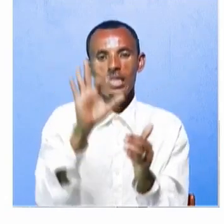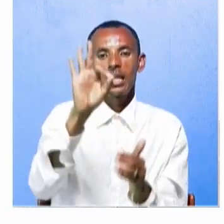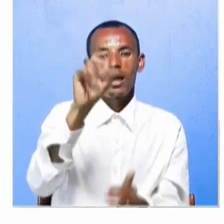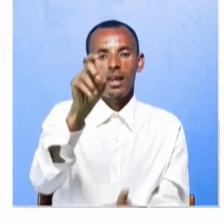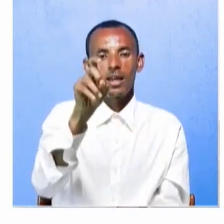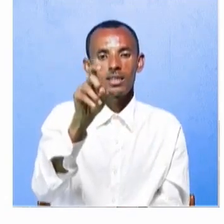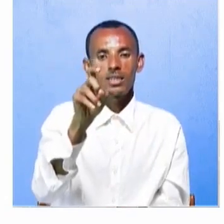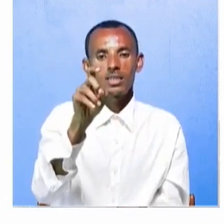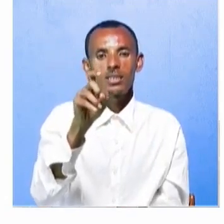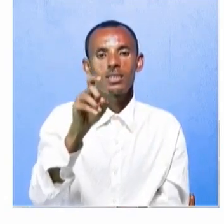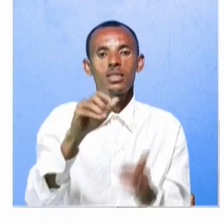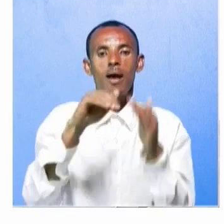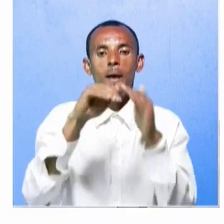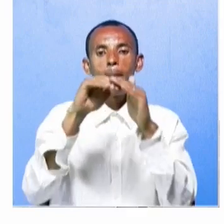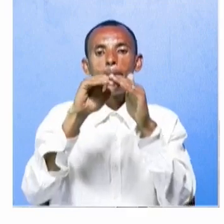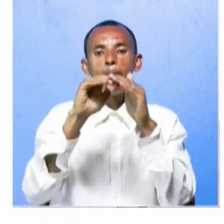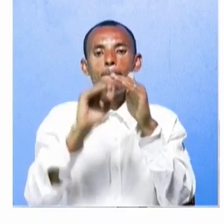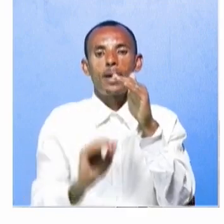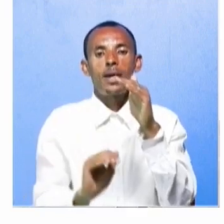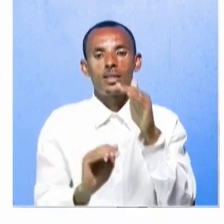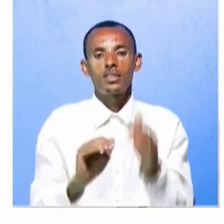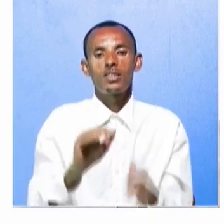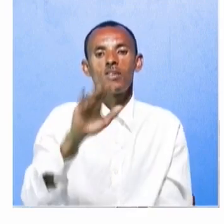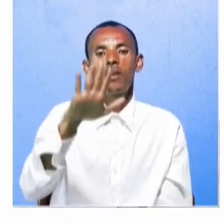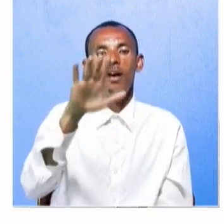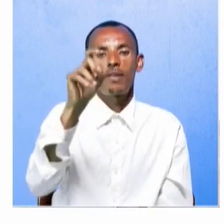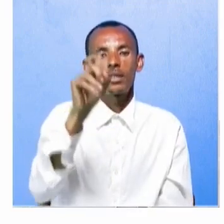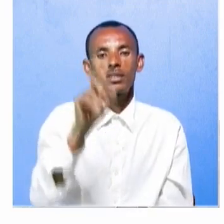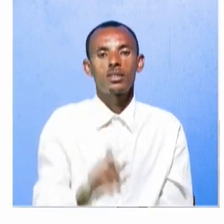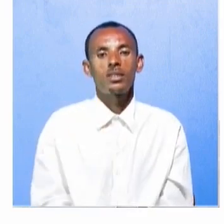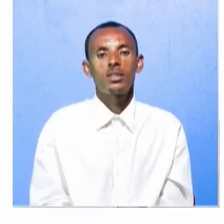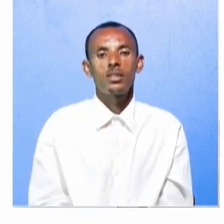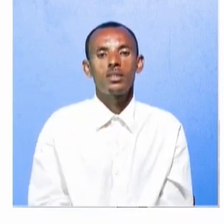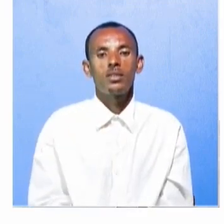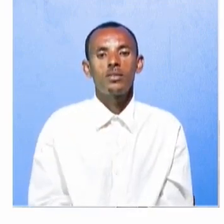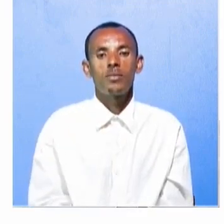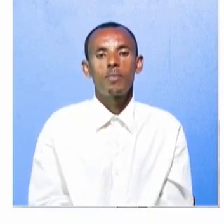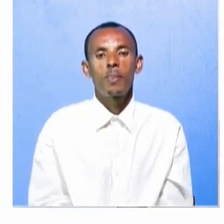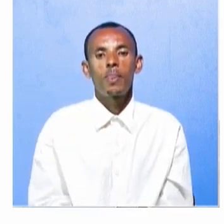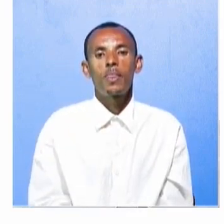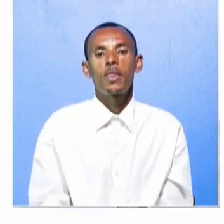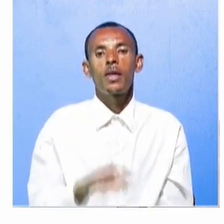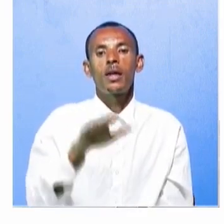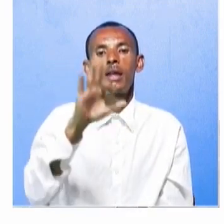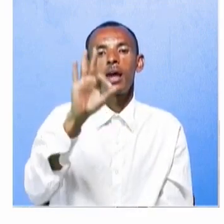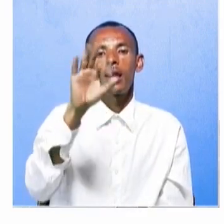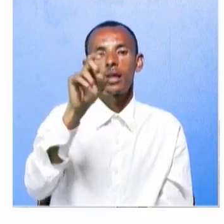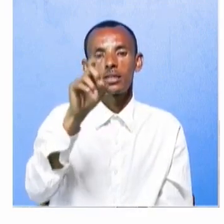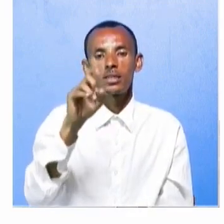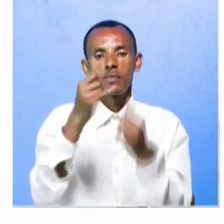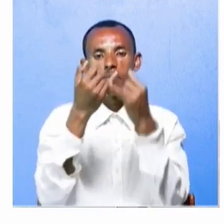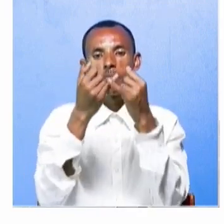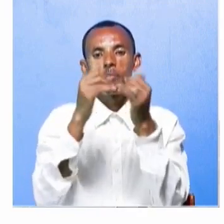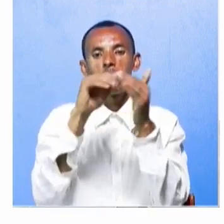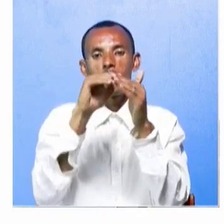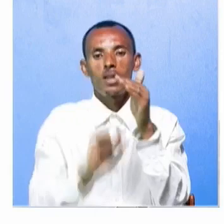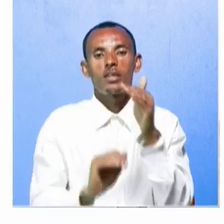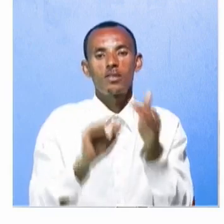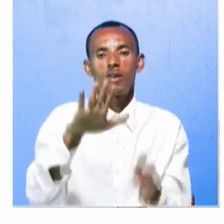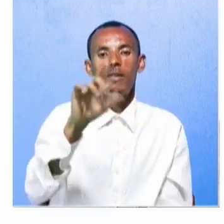9x minus 5x. So 9x minus 5x